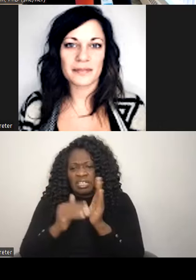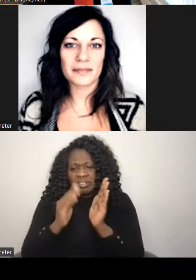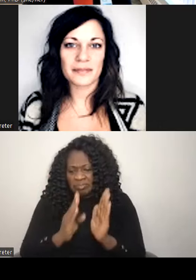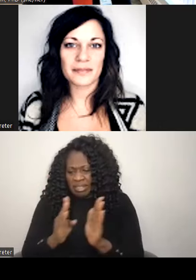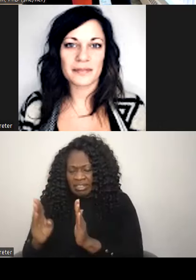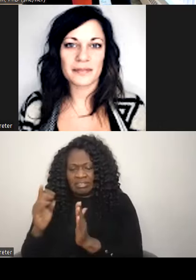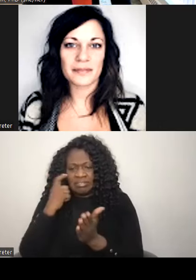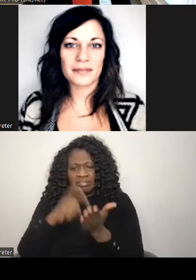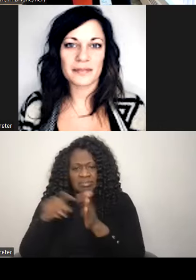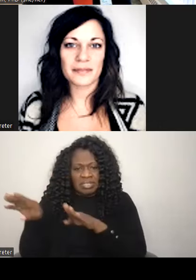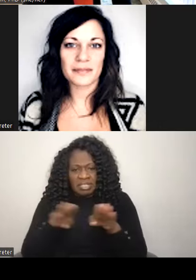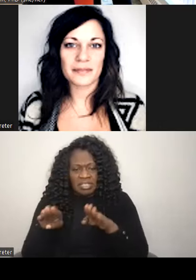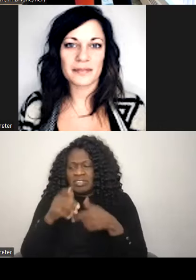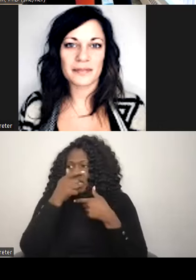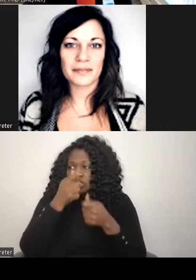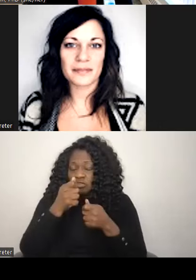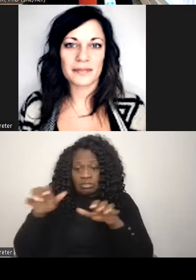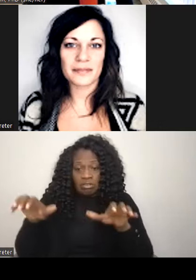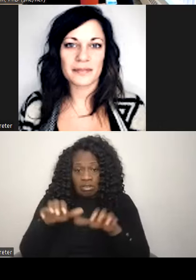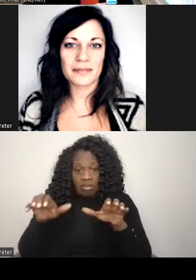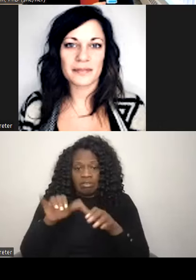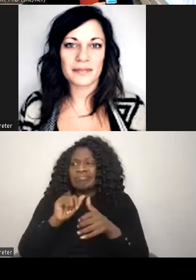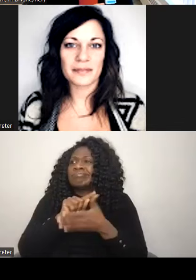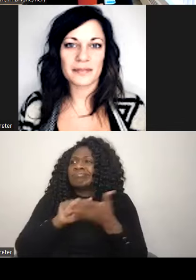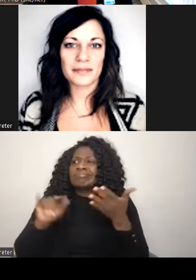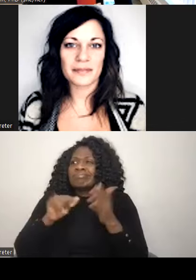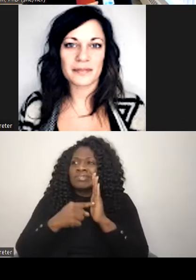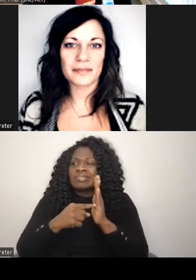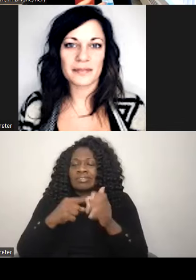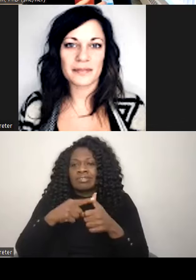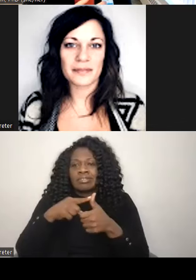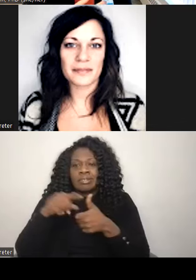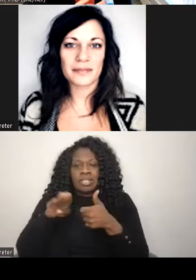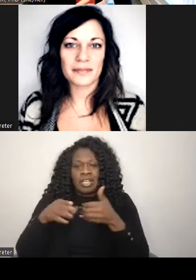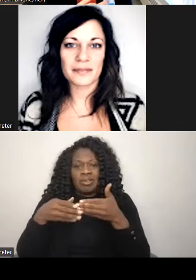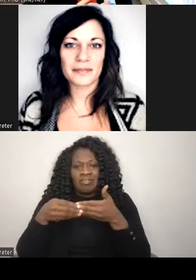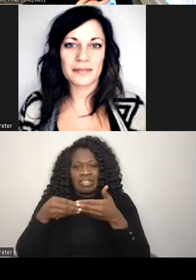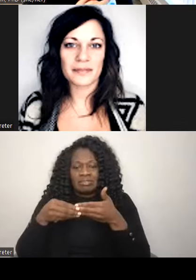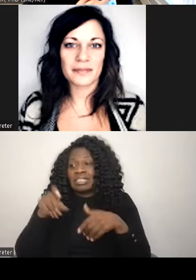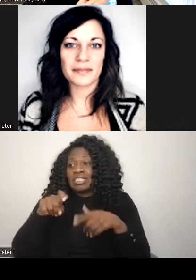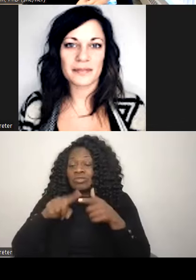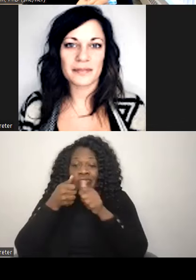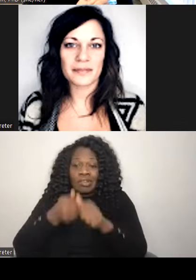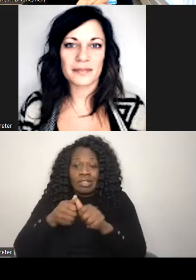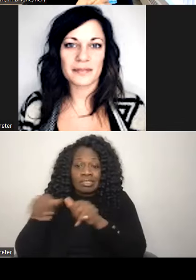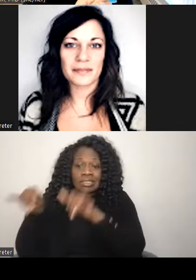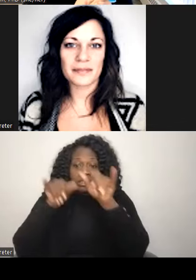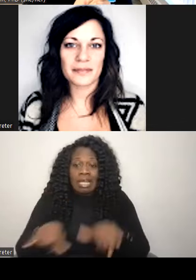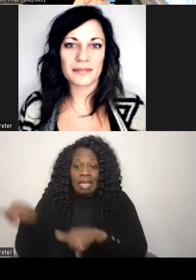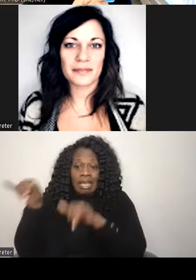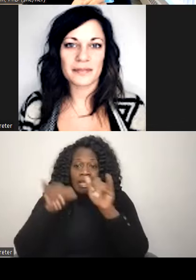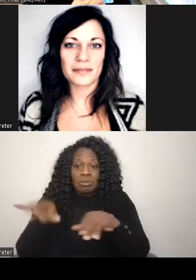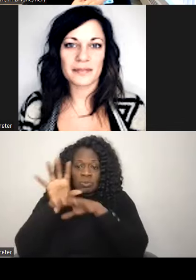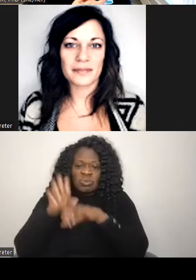behavior, interest, or activities. And this can be things like behavioral inflexibility or a need to follow the same routine,